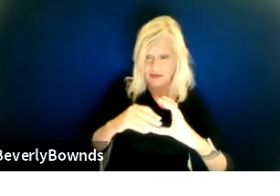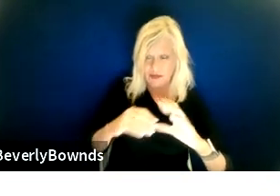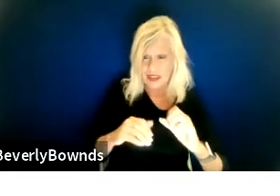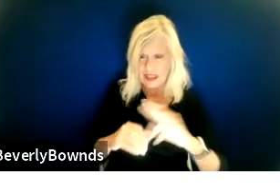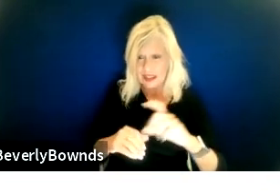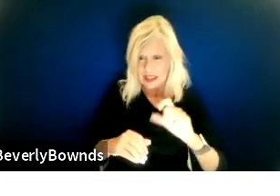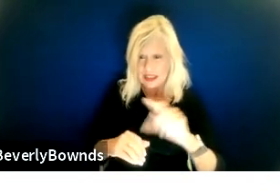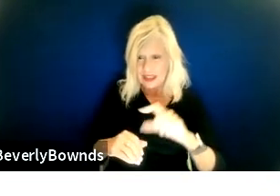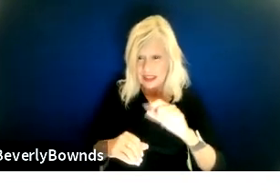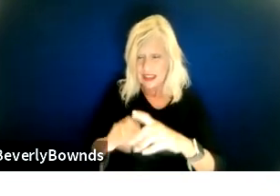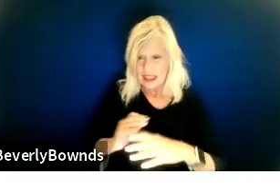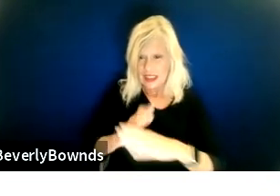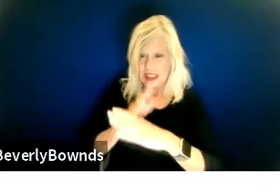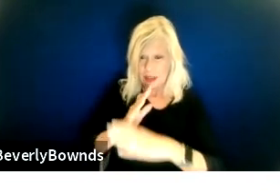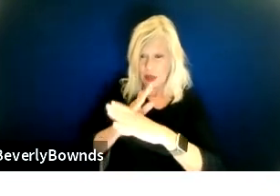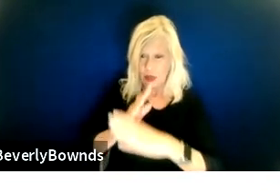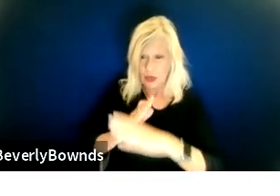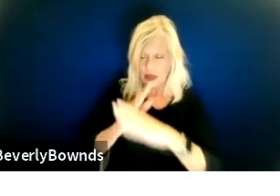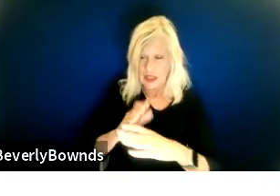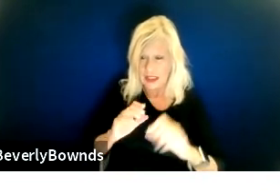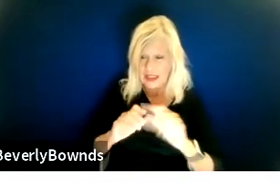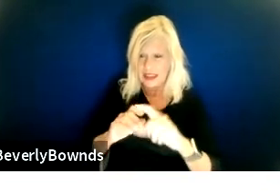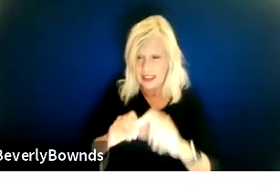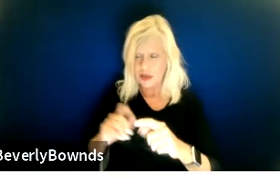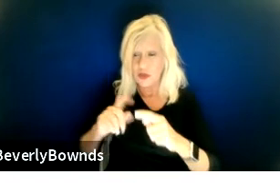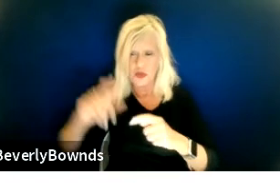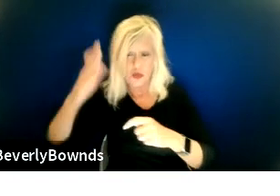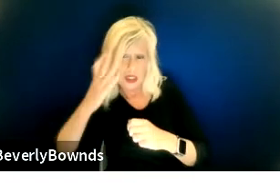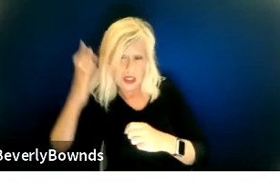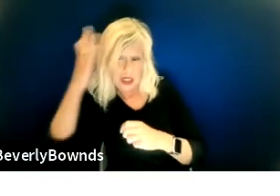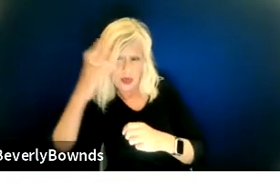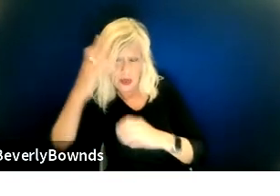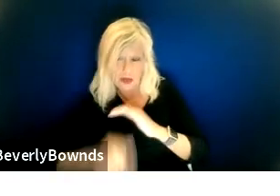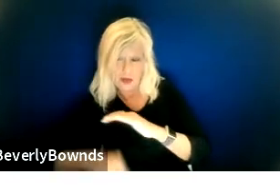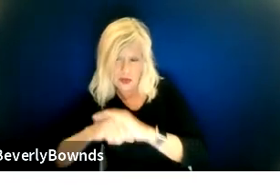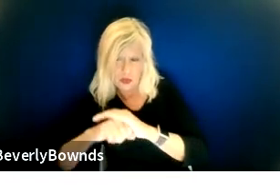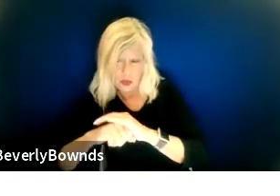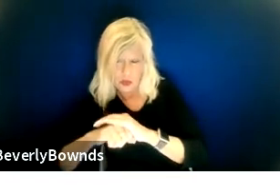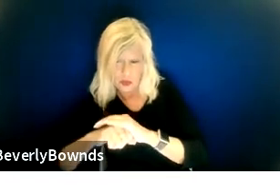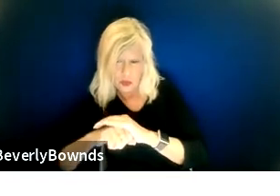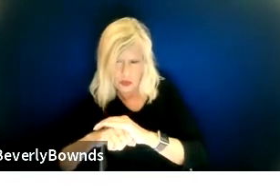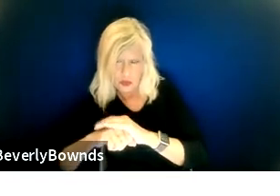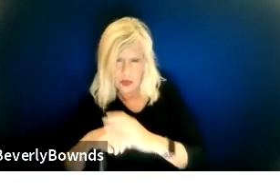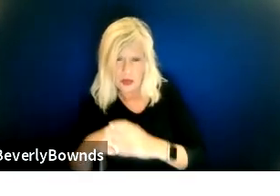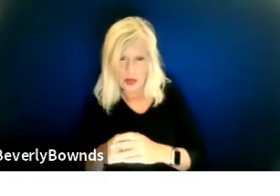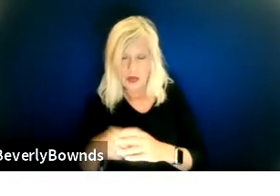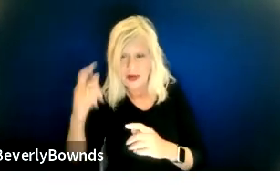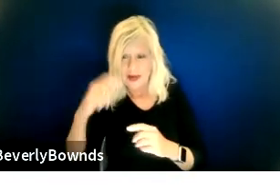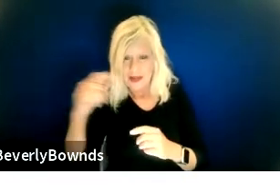an inhibitory signal to the areas around the site of the stroke. And that is a